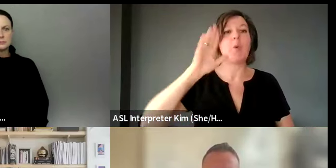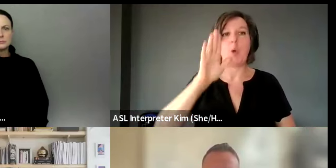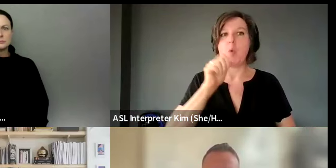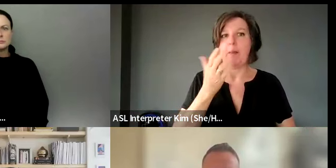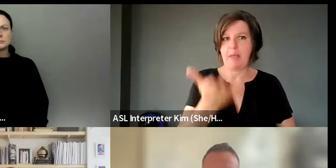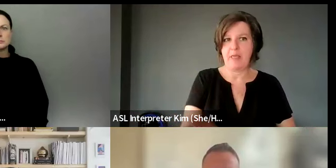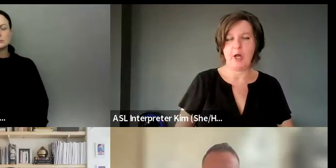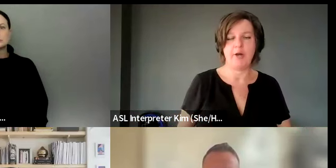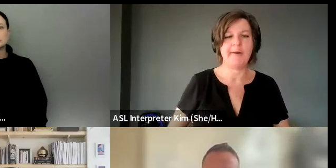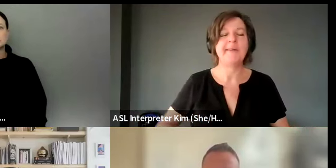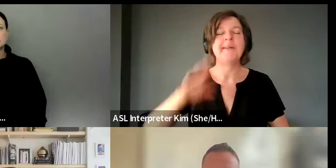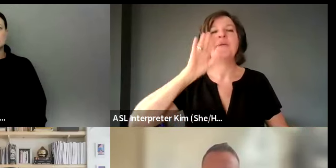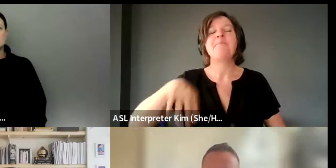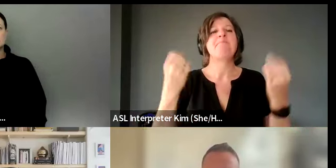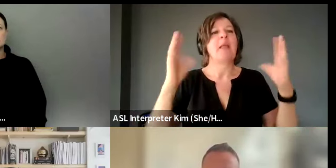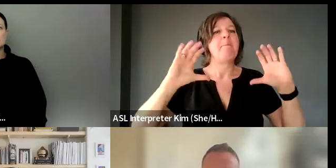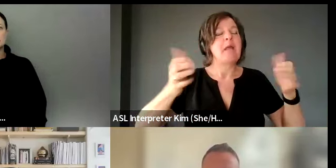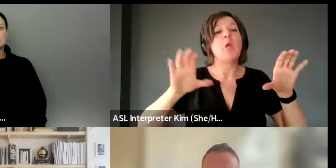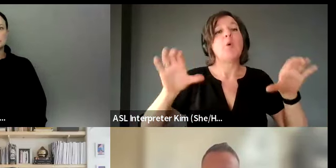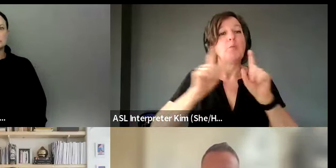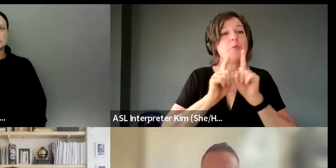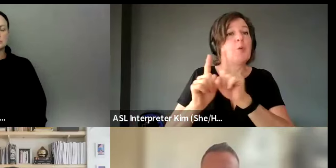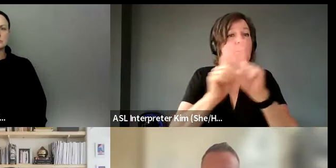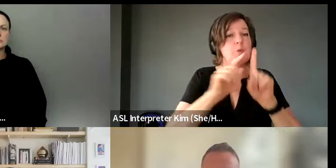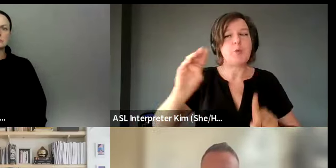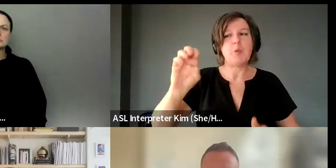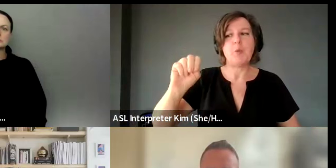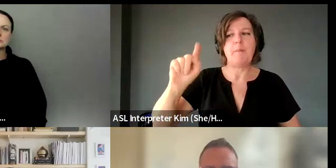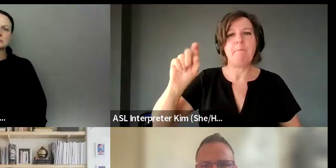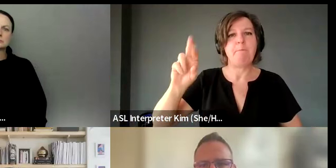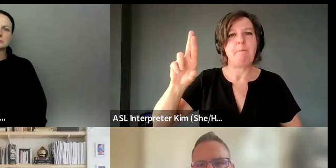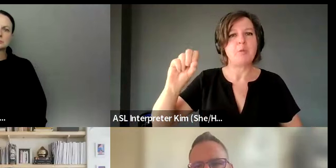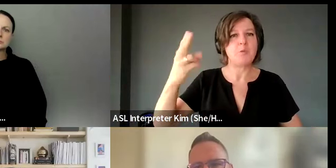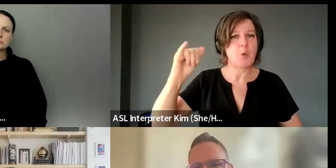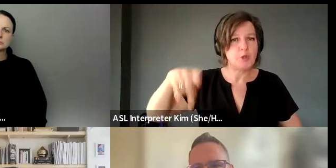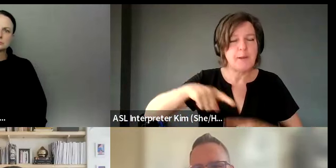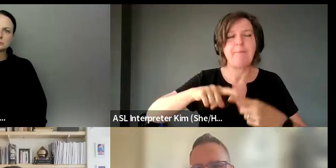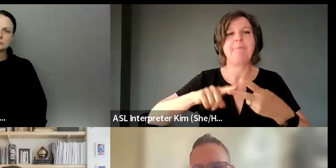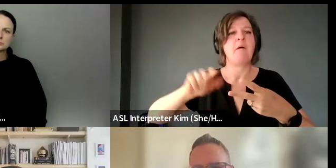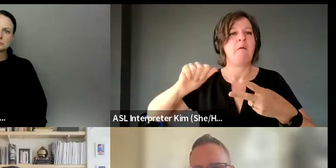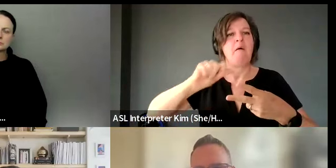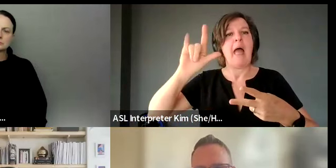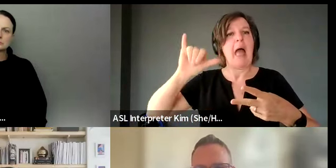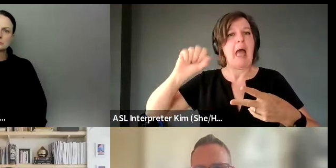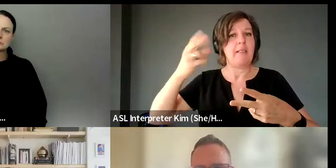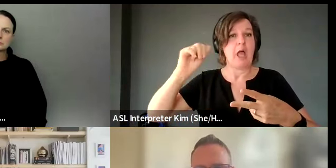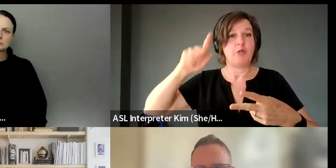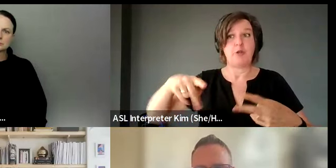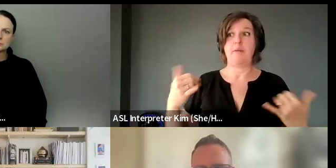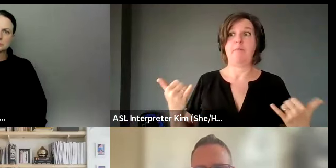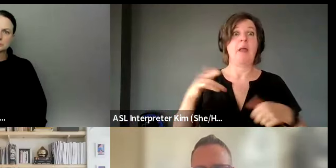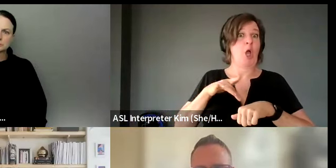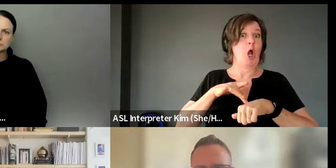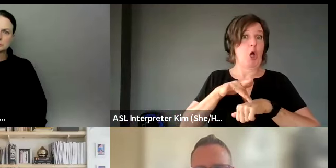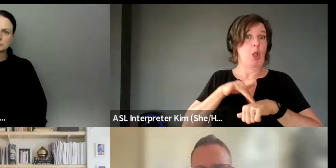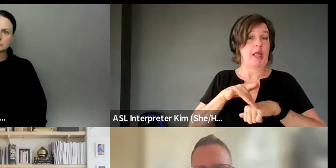of groups that do mentorship or allyship. So, and since we're early now, instead of